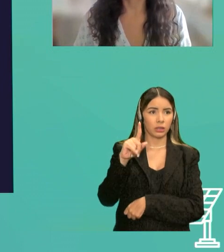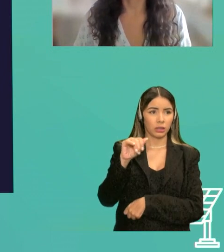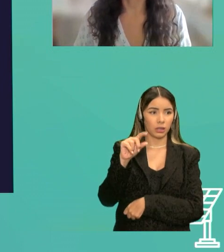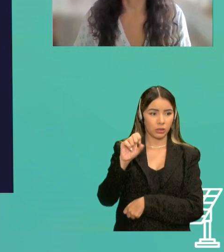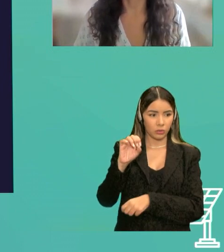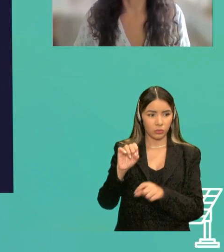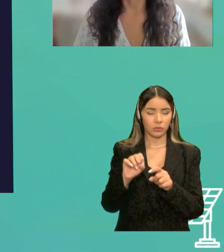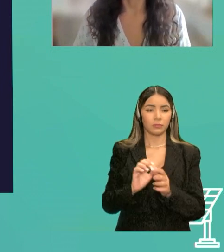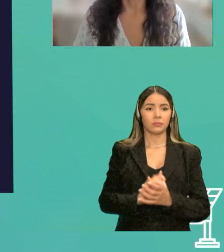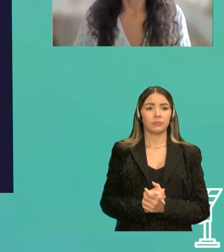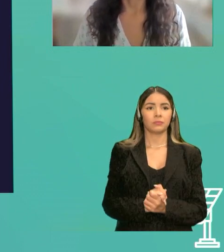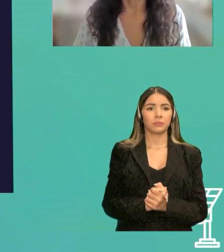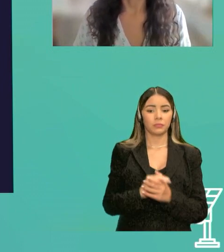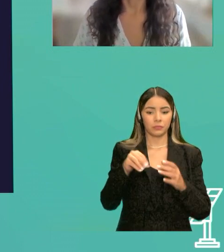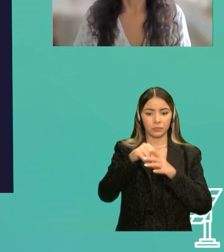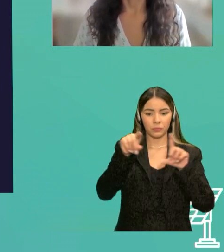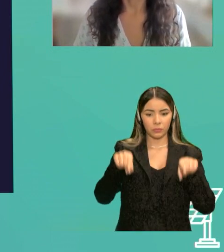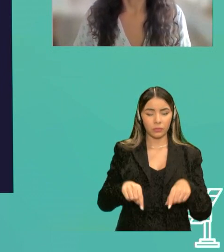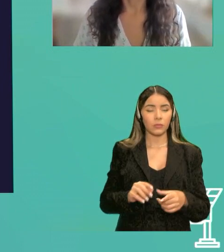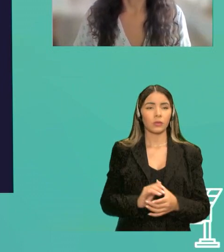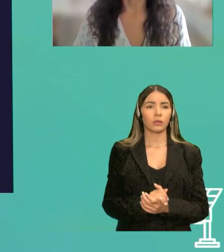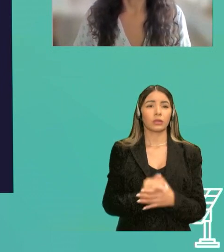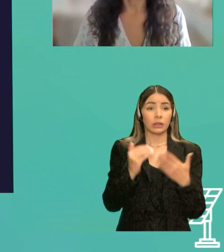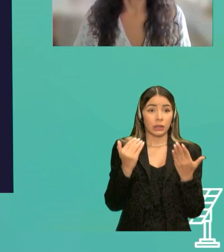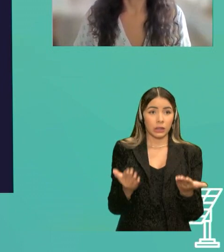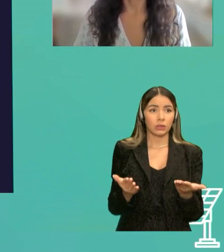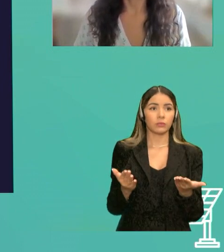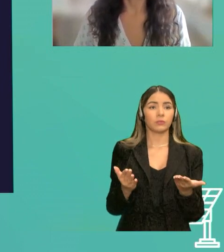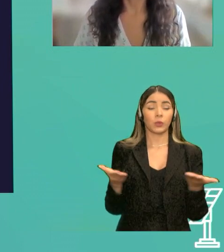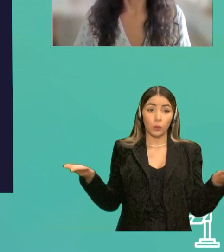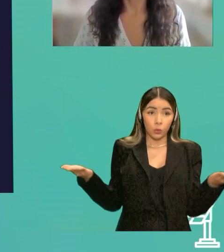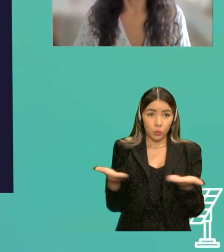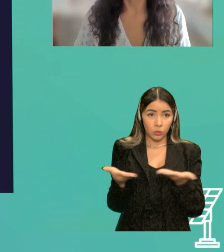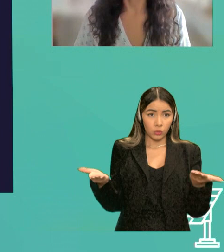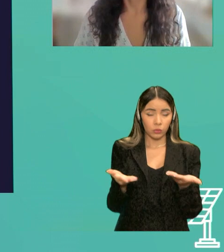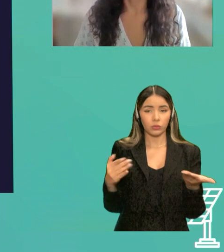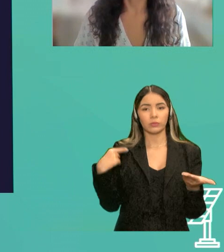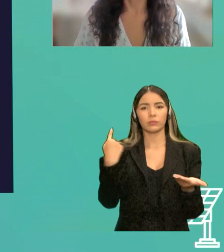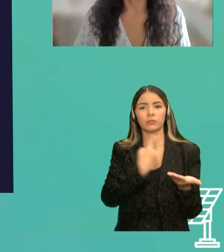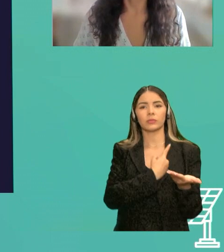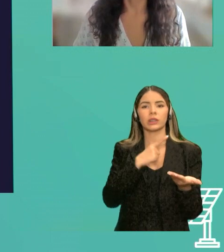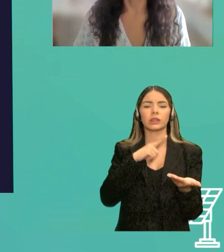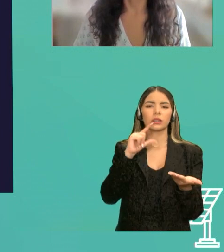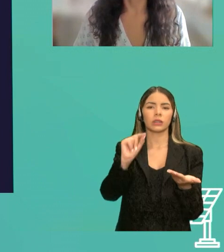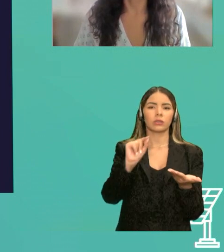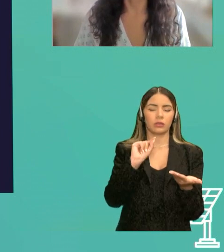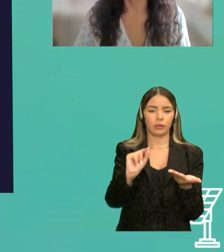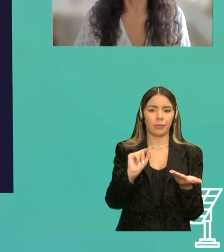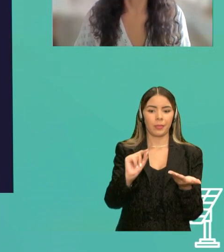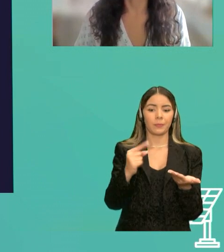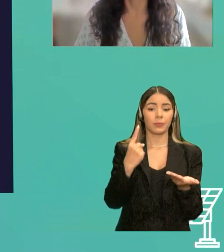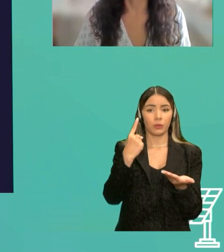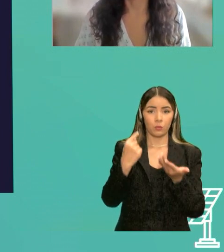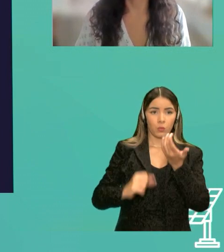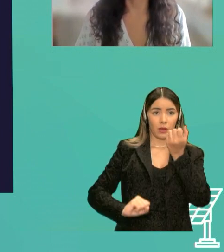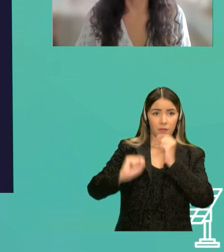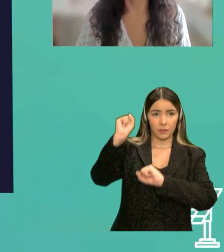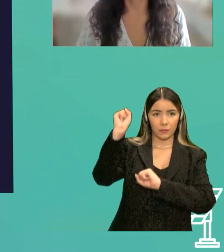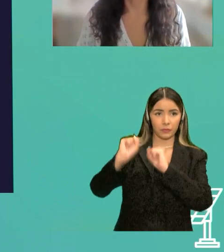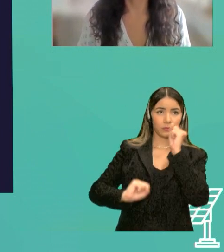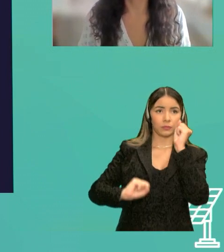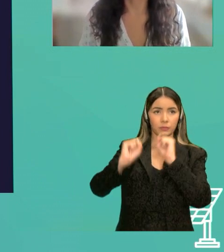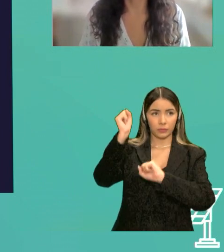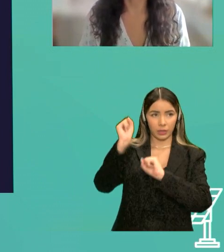competitiveness. And currently we have a factory running that is we